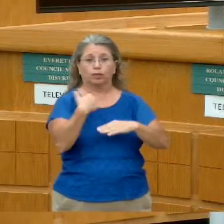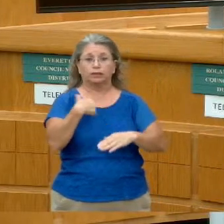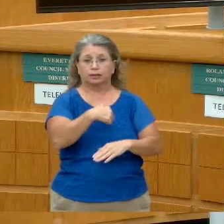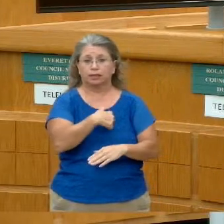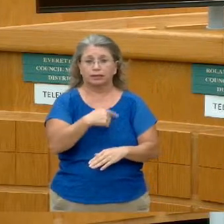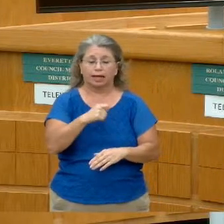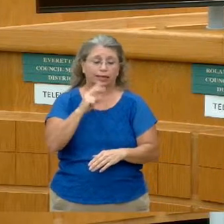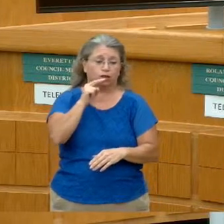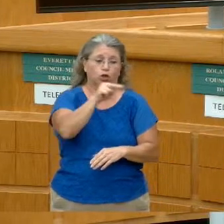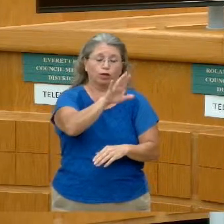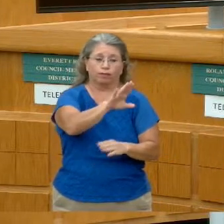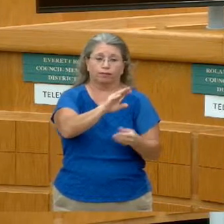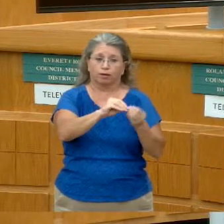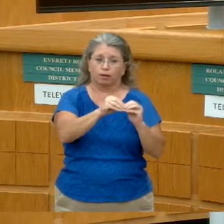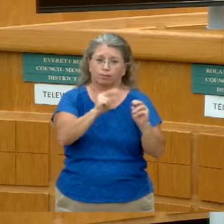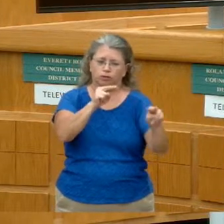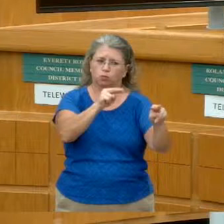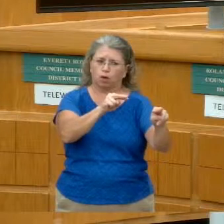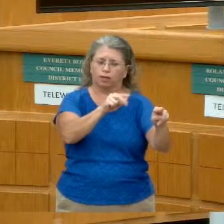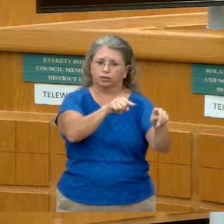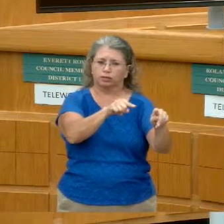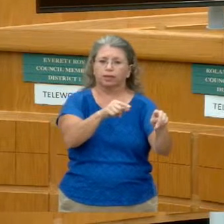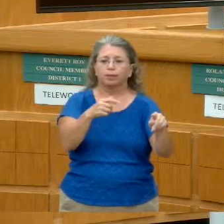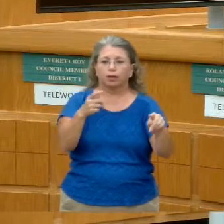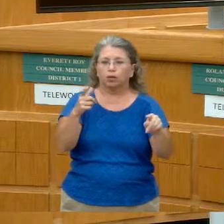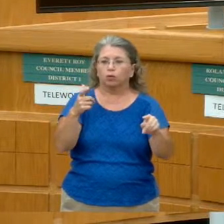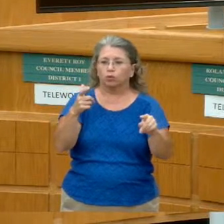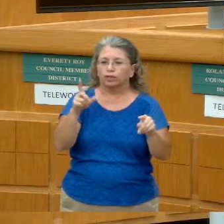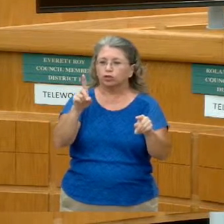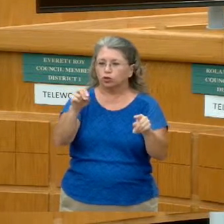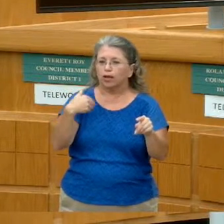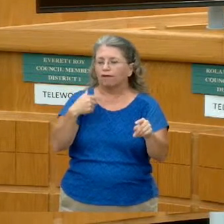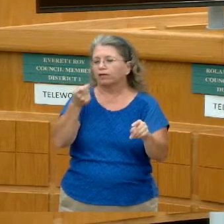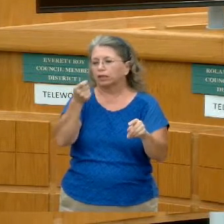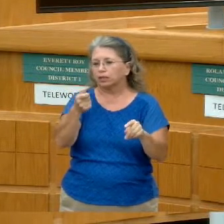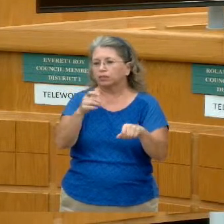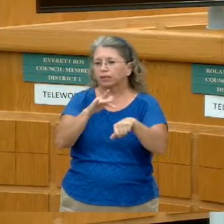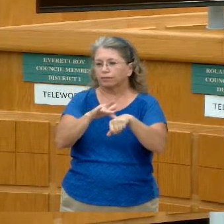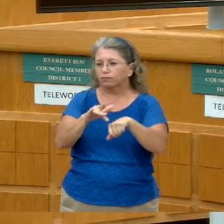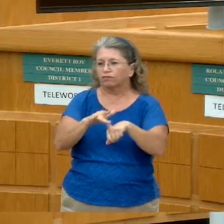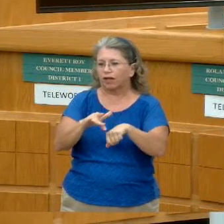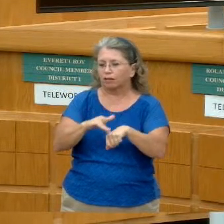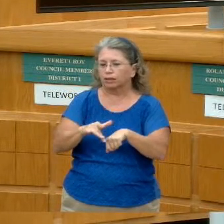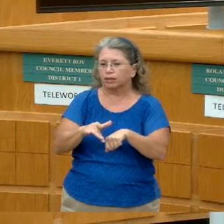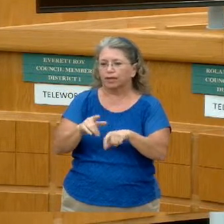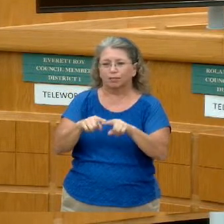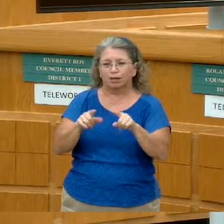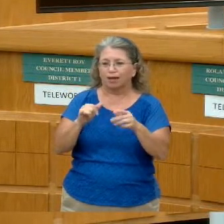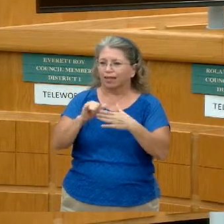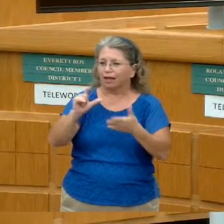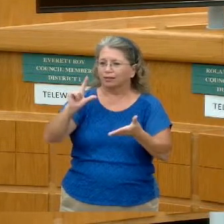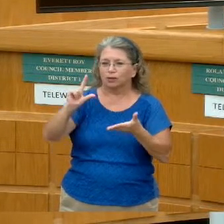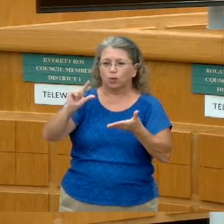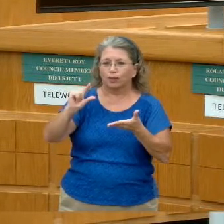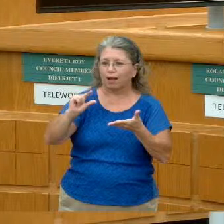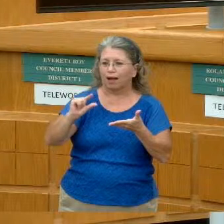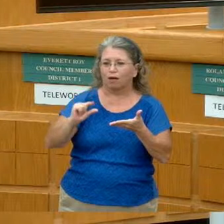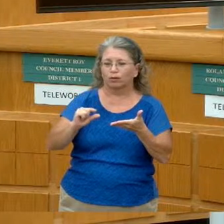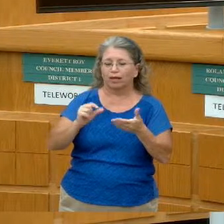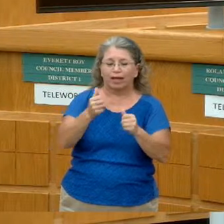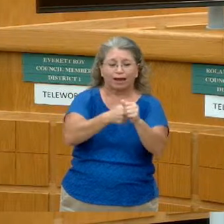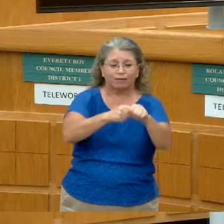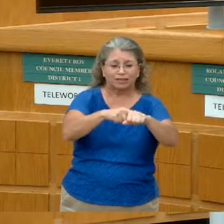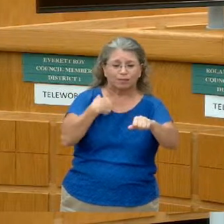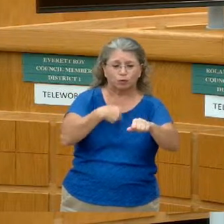numbers next. But we've got some groom, Courtney, but it's quickly evaporating. And every time you get 200 positives,